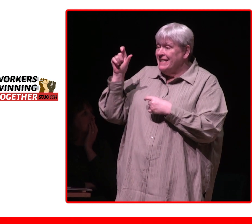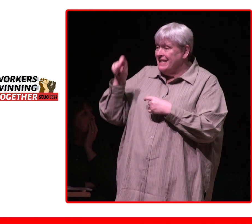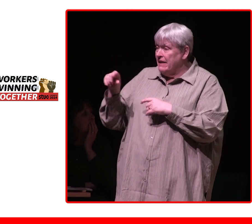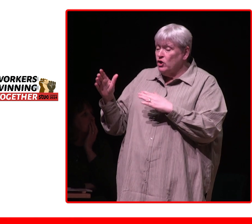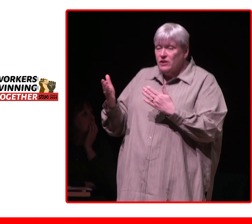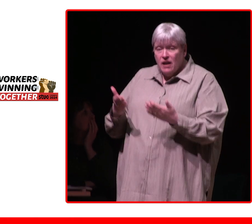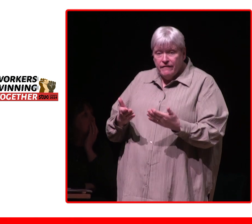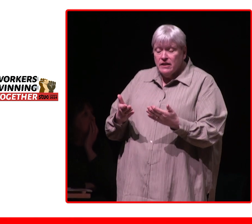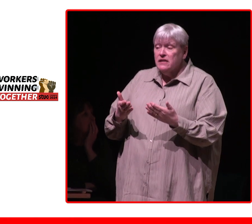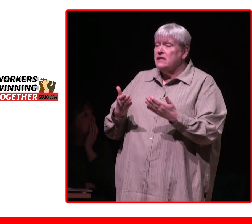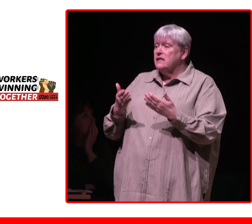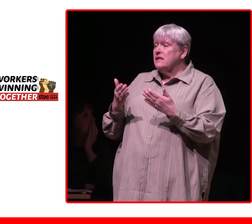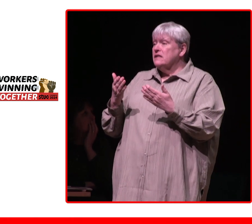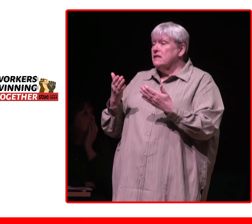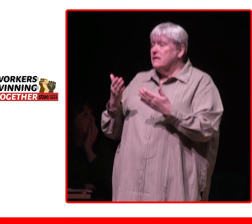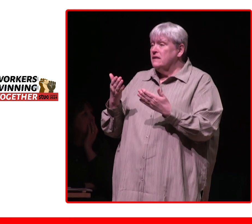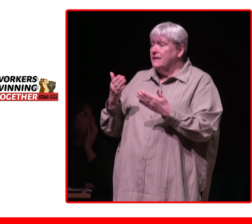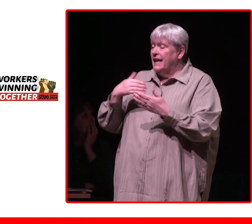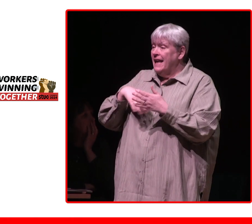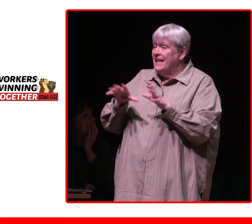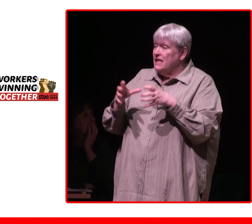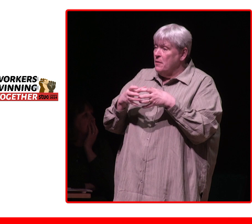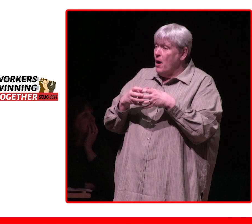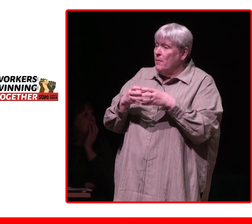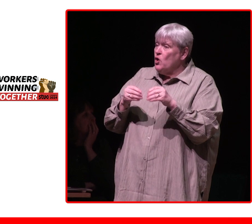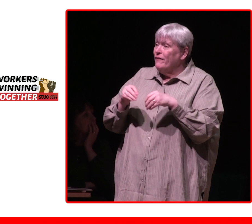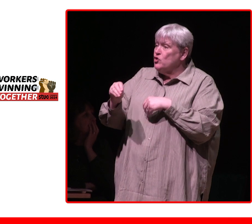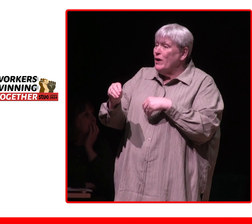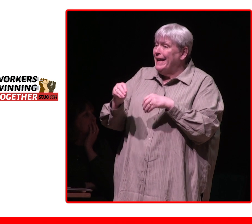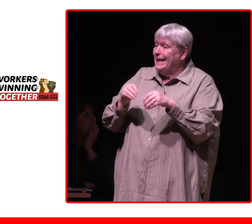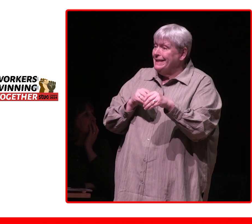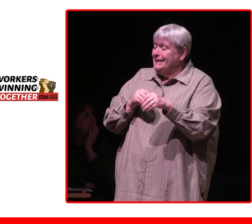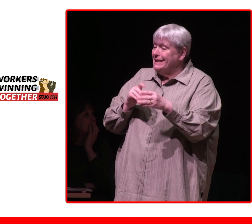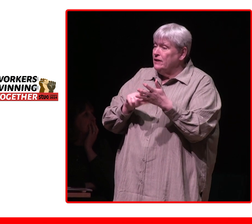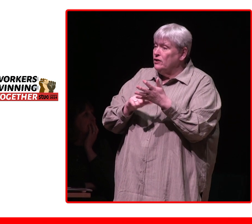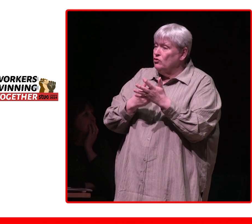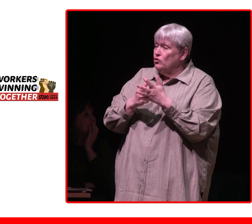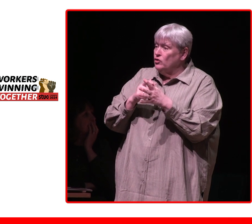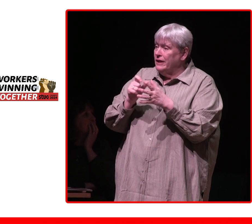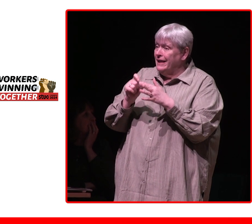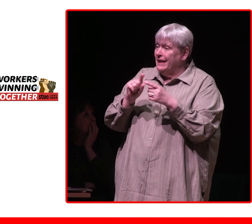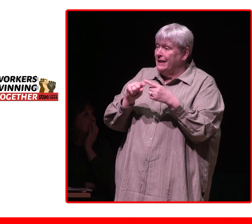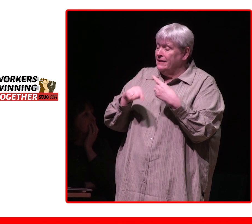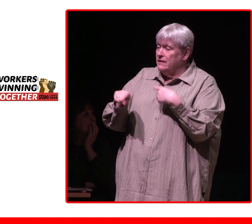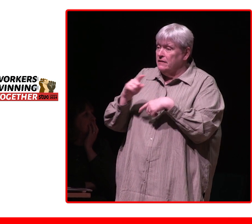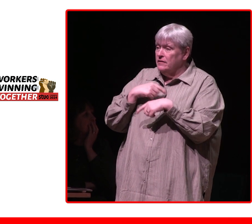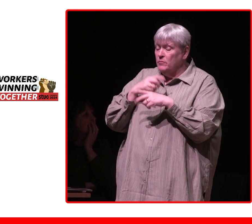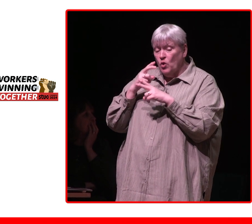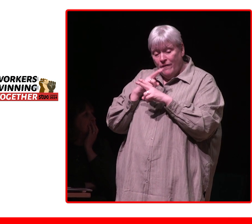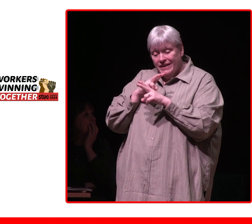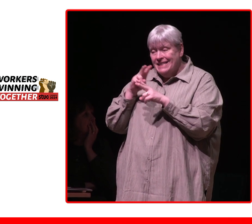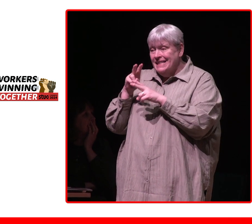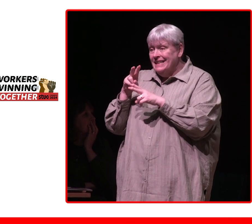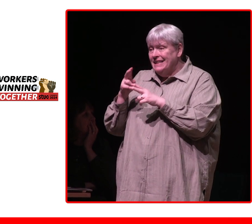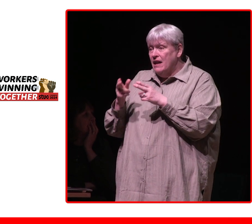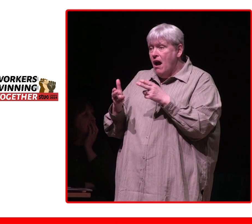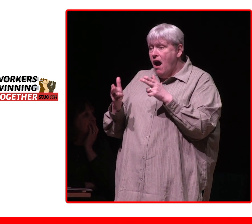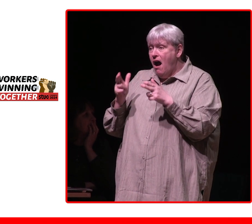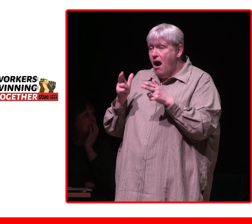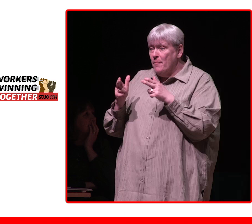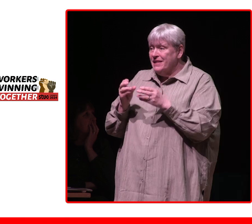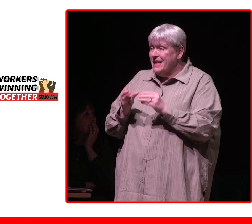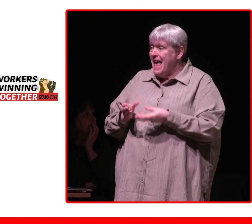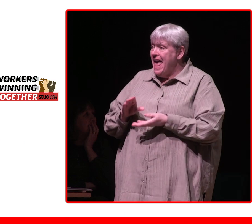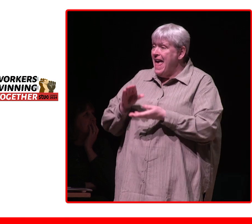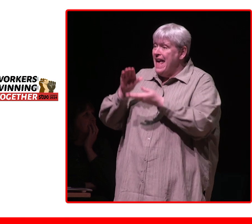and we represent civil servants in the Department of Trade, and they oversee arms exports